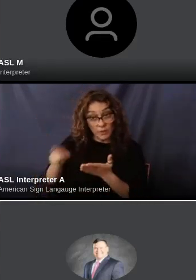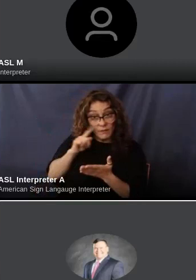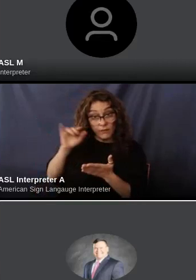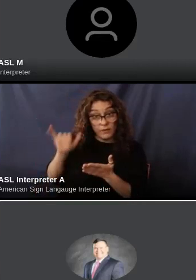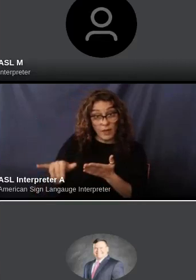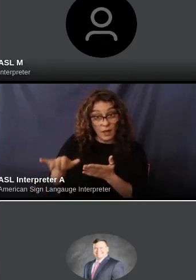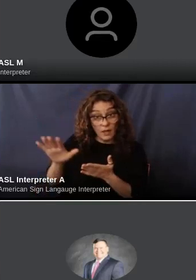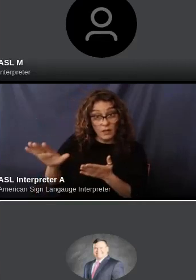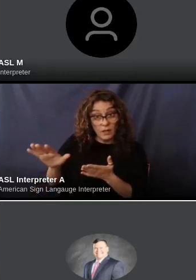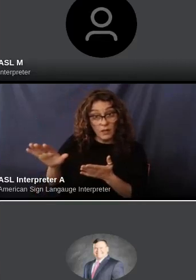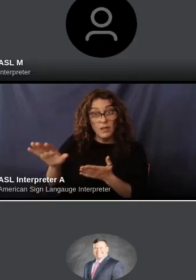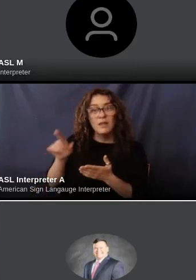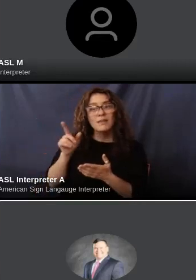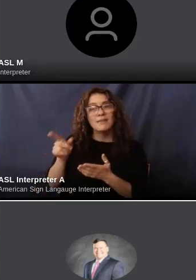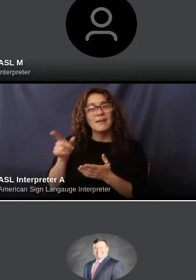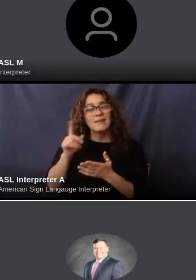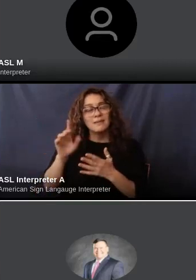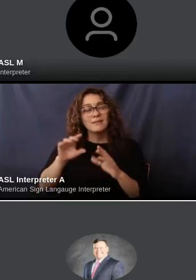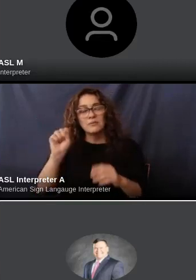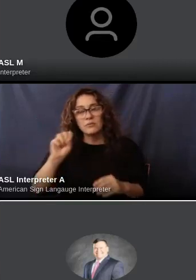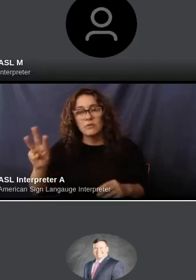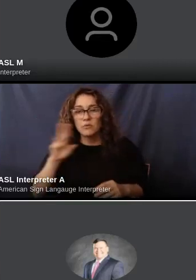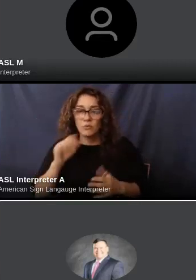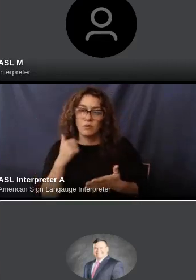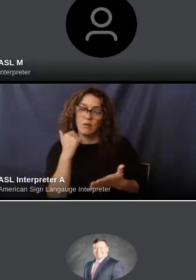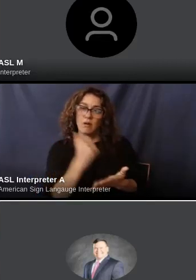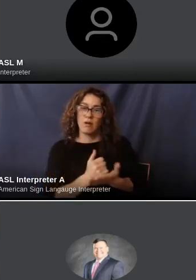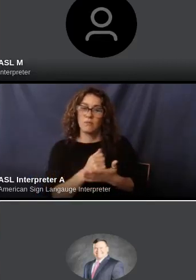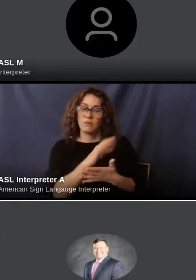to help with scheduling students in secondary schools?